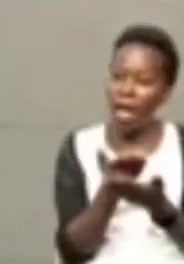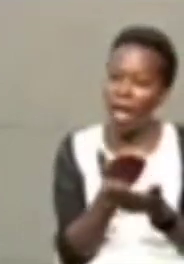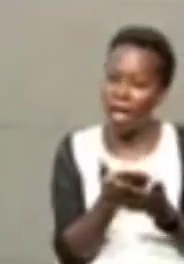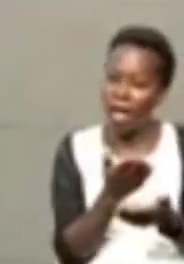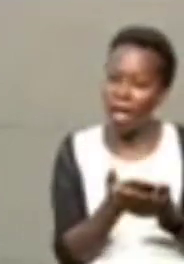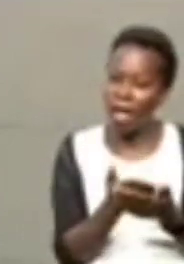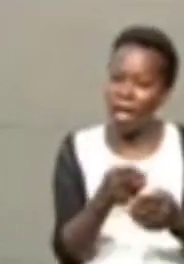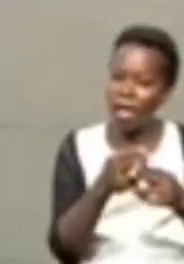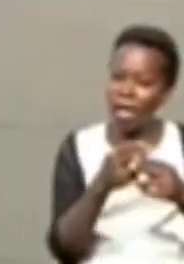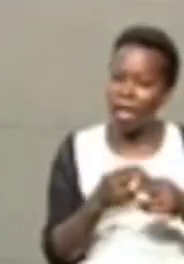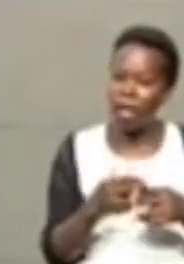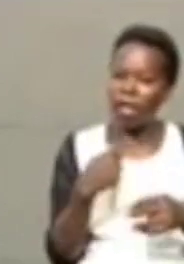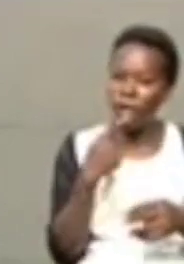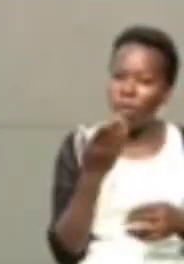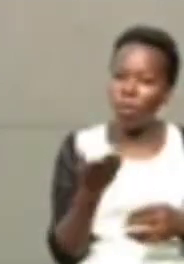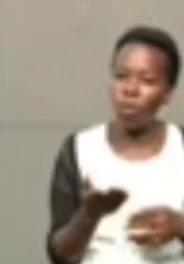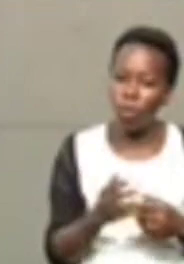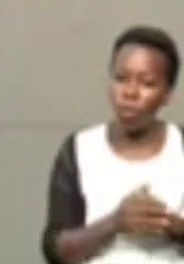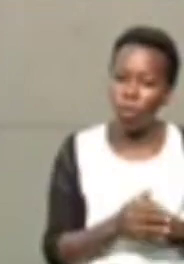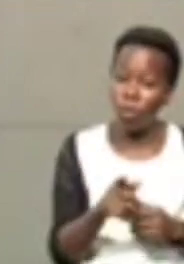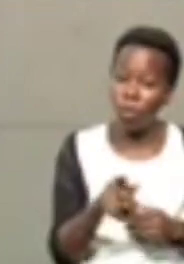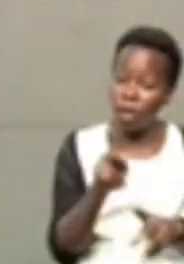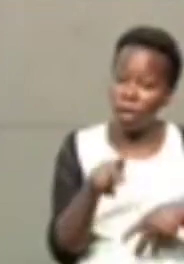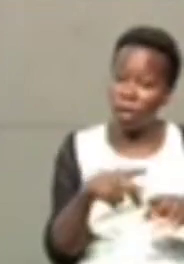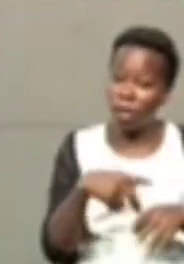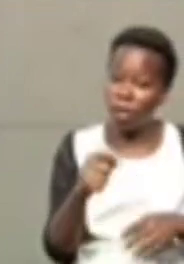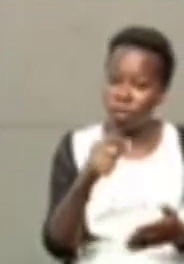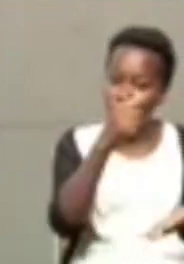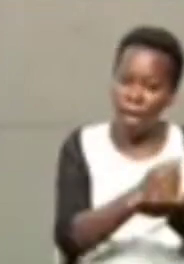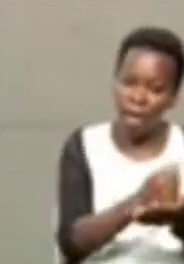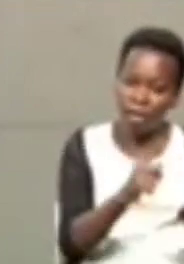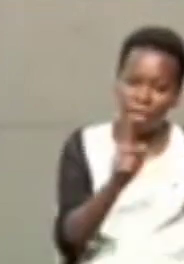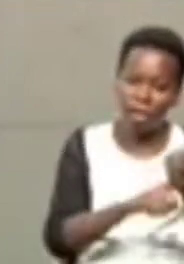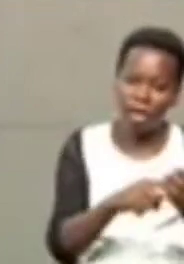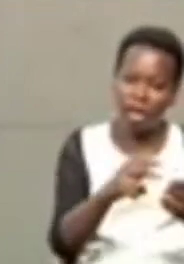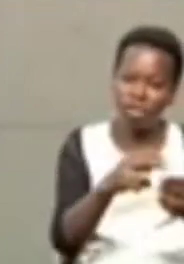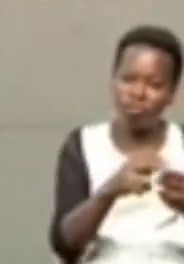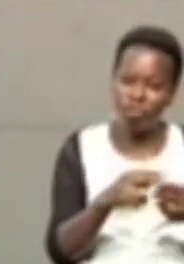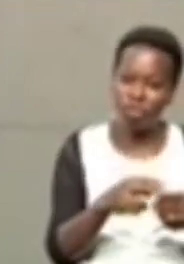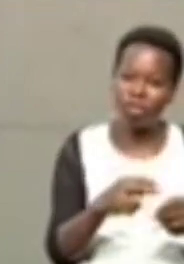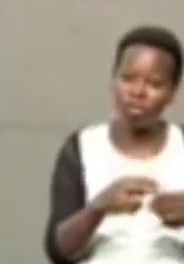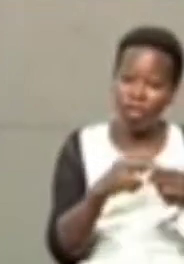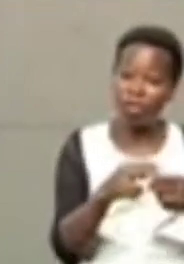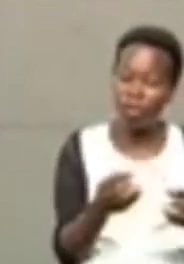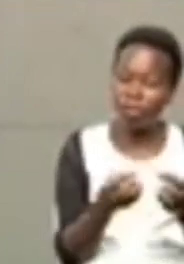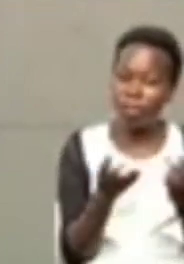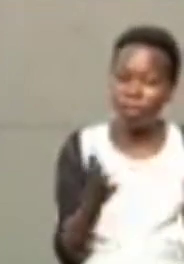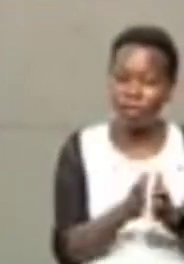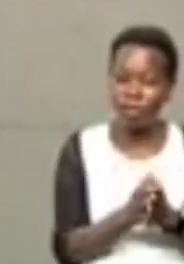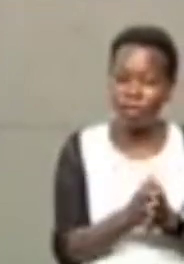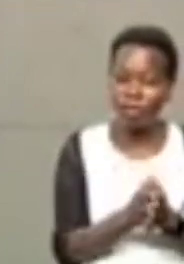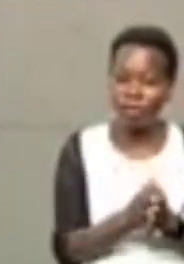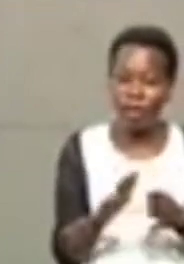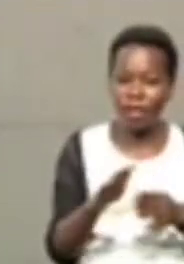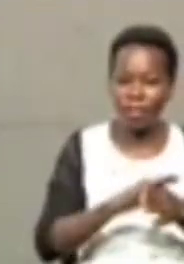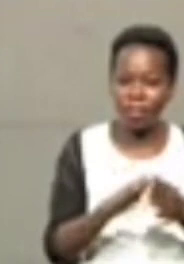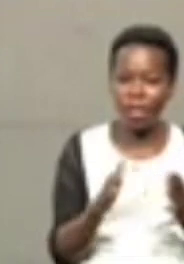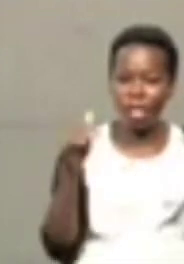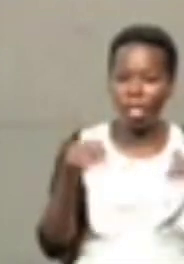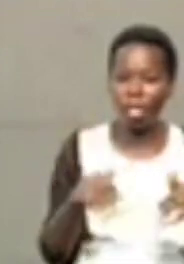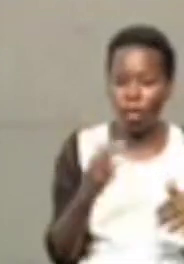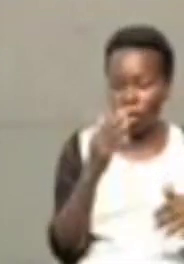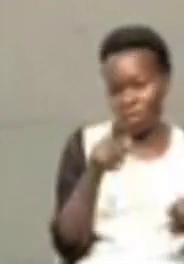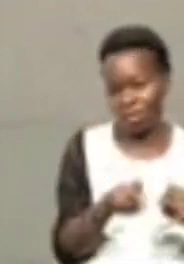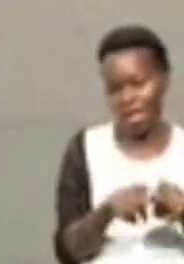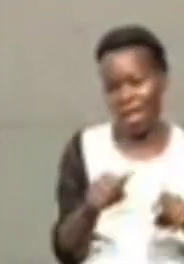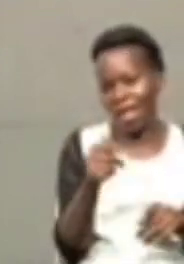not indebted? Those traders, they go to banks, they get loans, and that's why they're up in arms. Their businesses are crumbling,